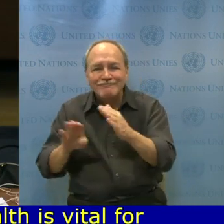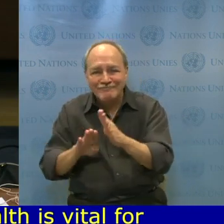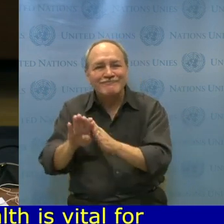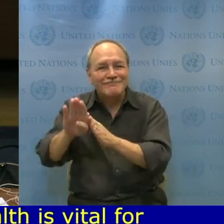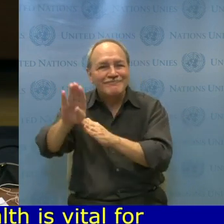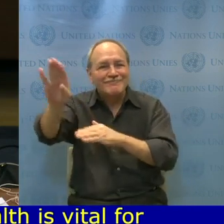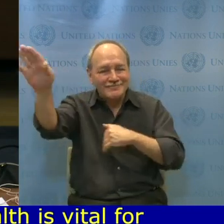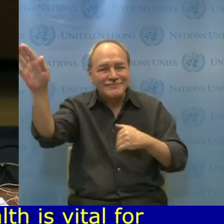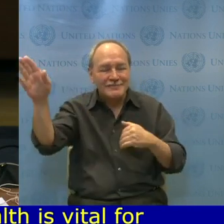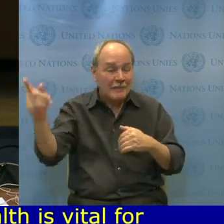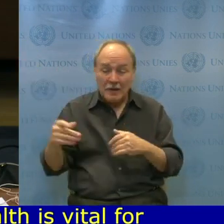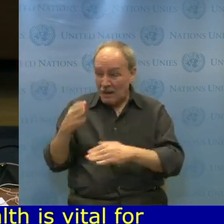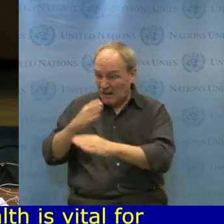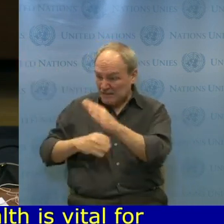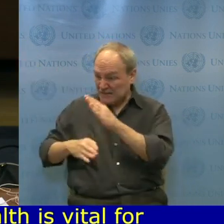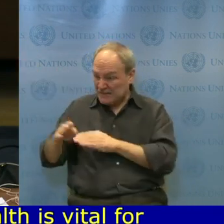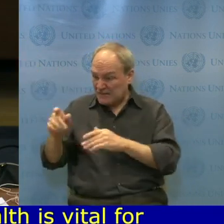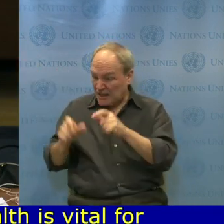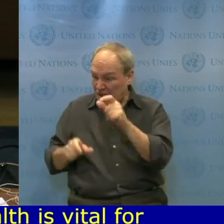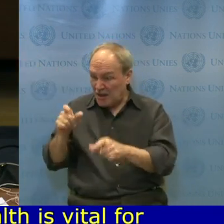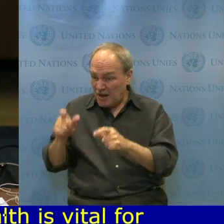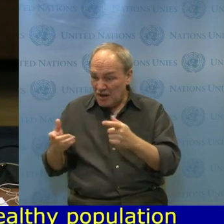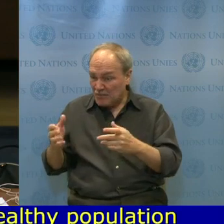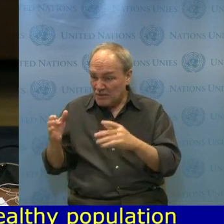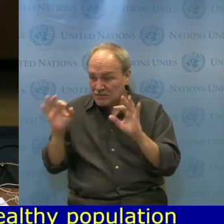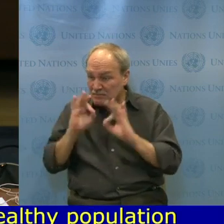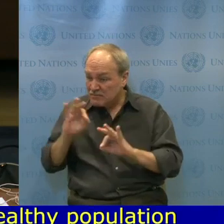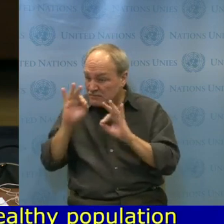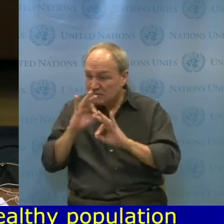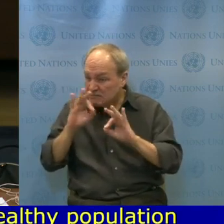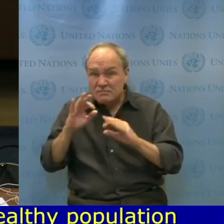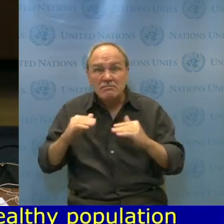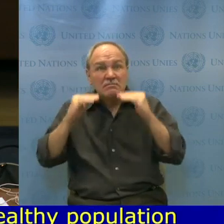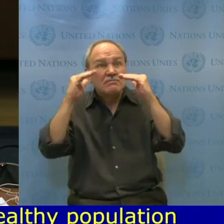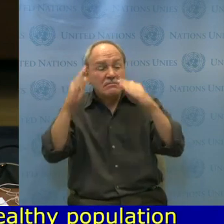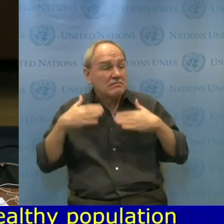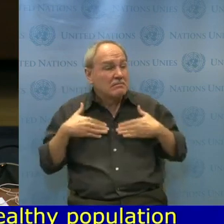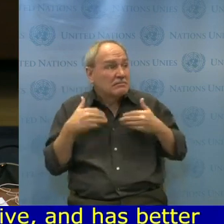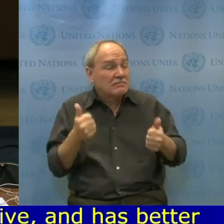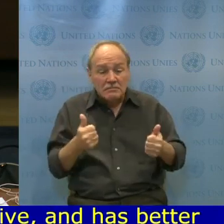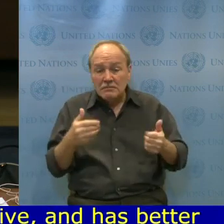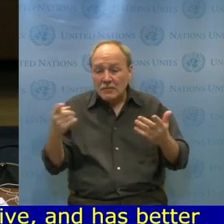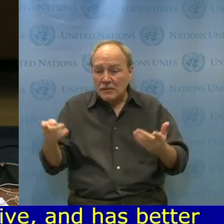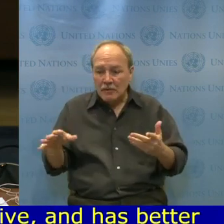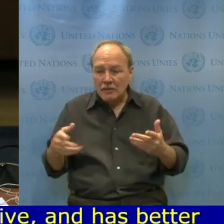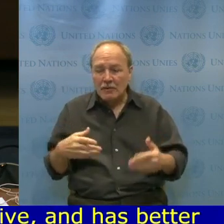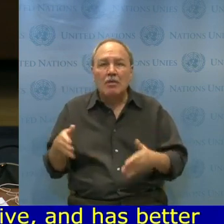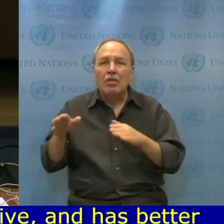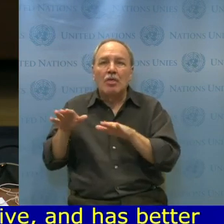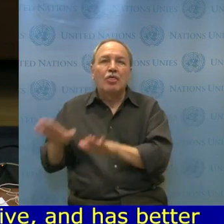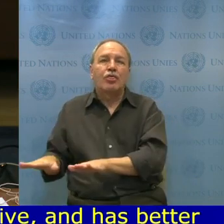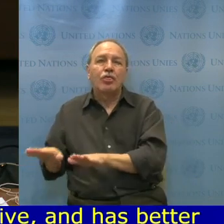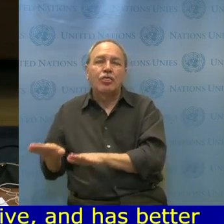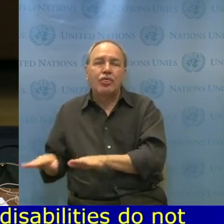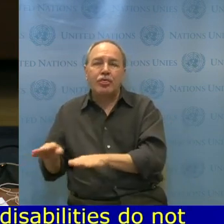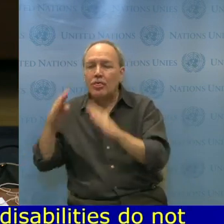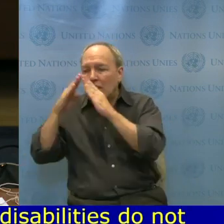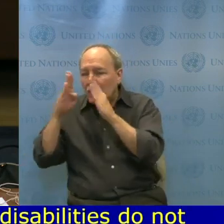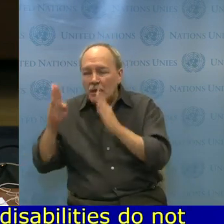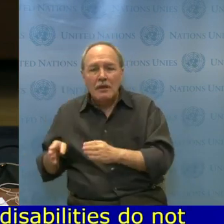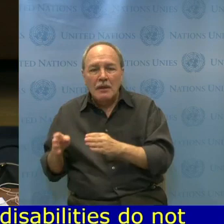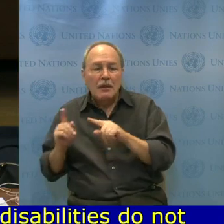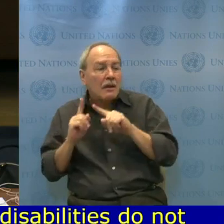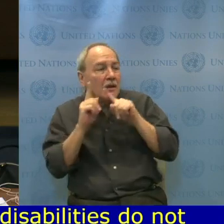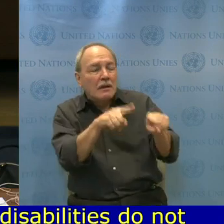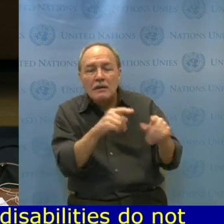disabilities do not have access to high-quality healthcare, it's probable they won't be able to go to school, hold a job, or actively participate in the development of their